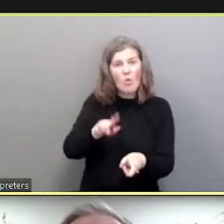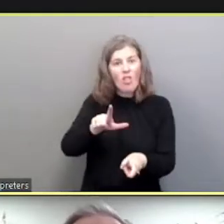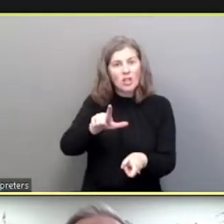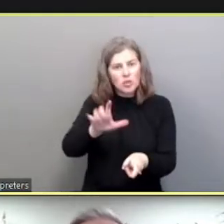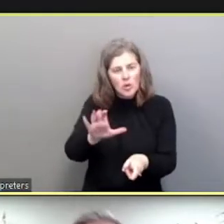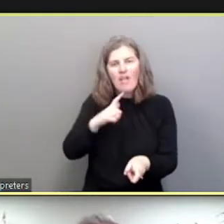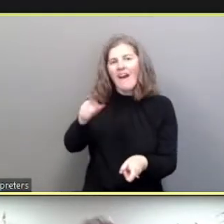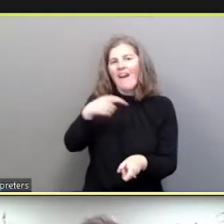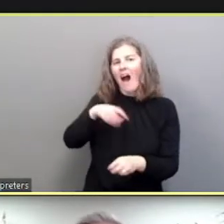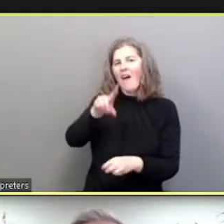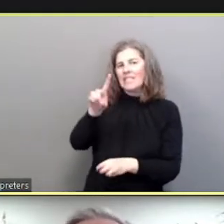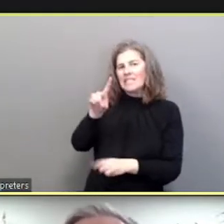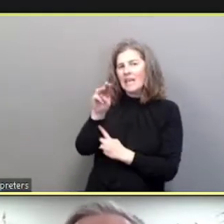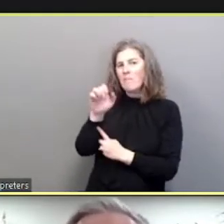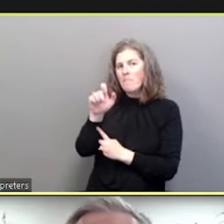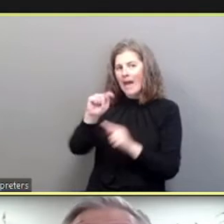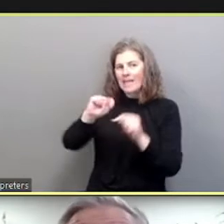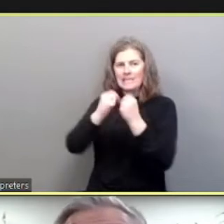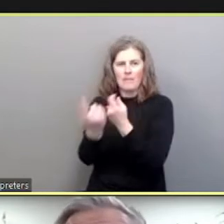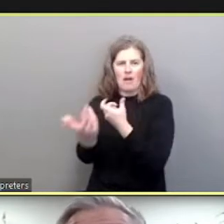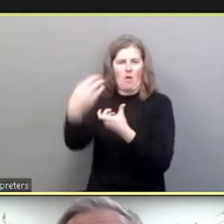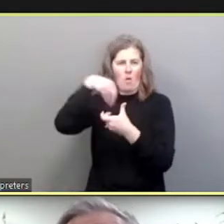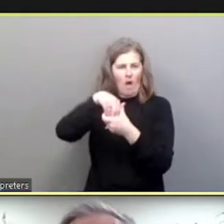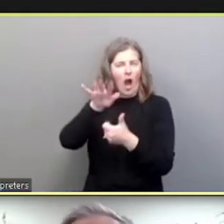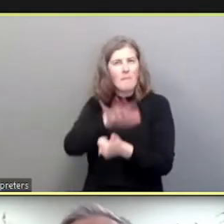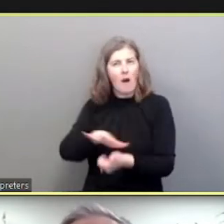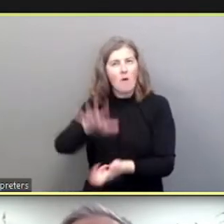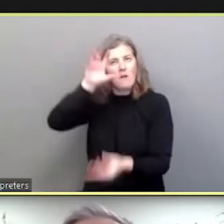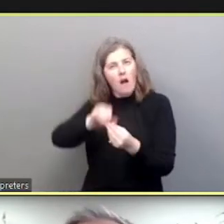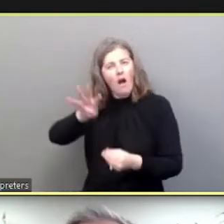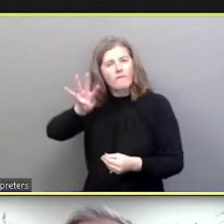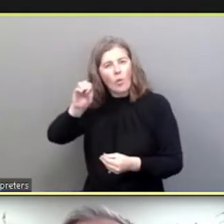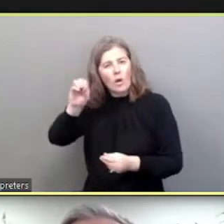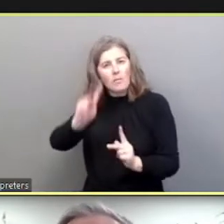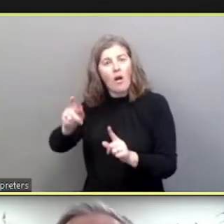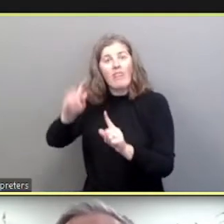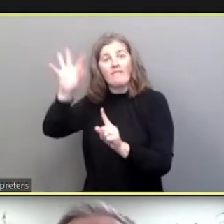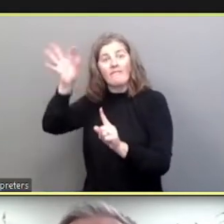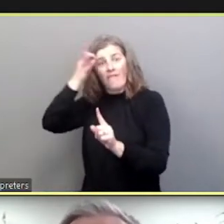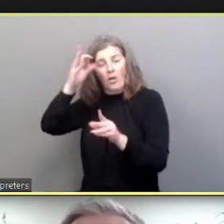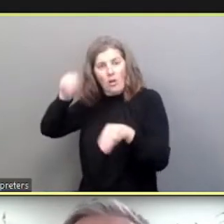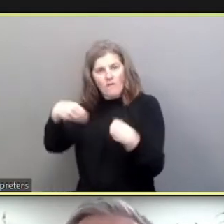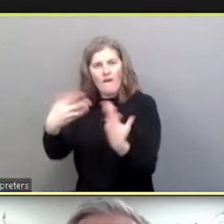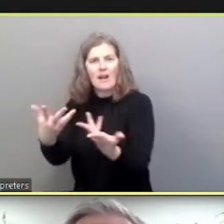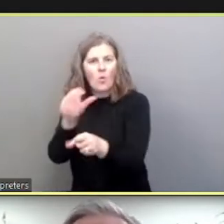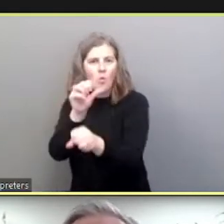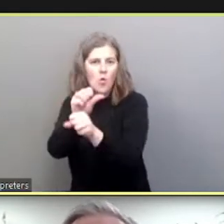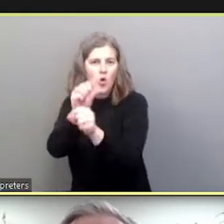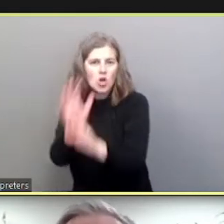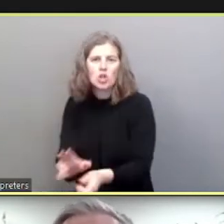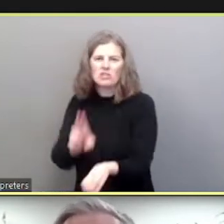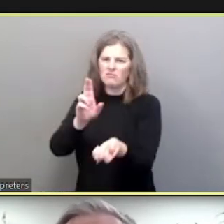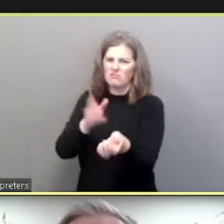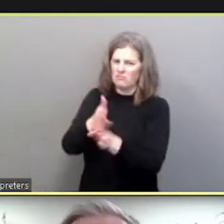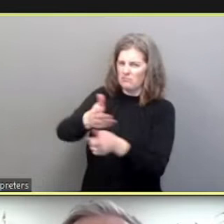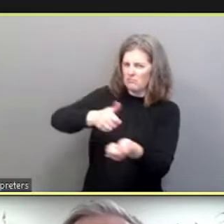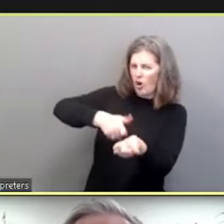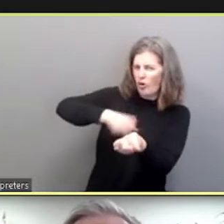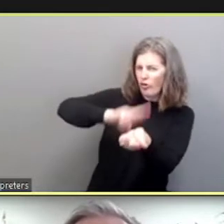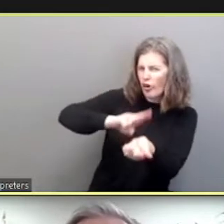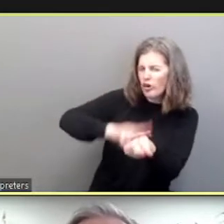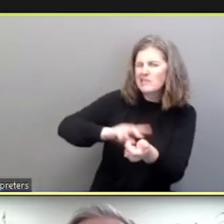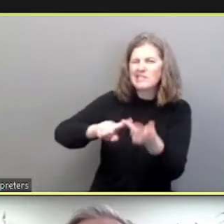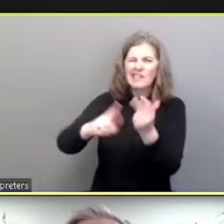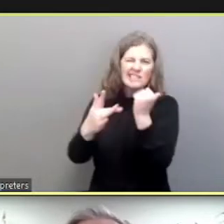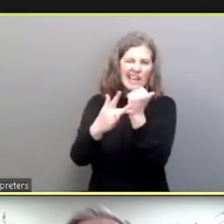that's included in their numbers, about 40 people that the feds are providing, healthcare workers, nurses primarily, and other technicians